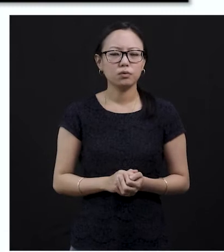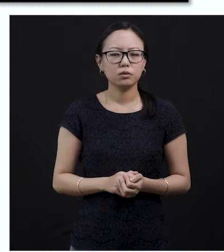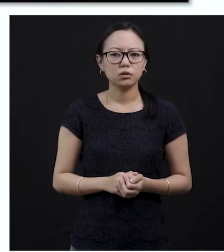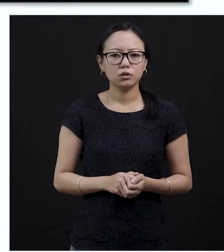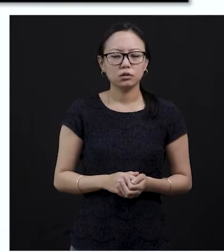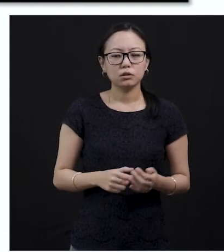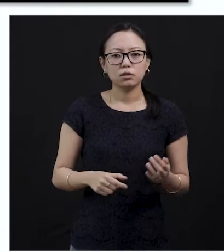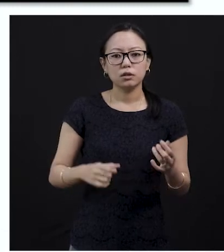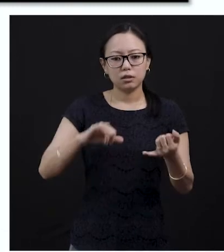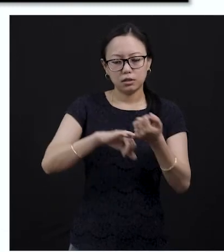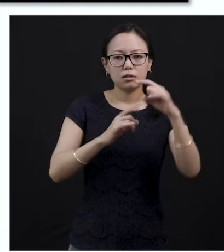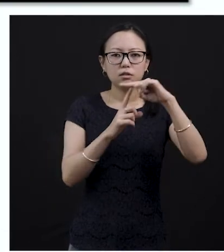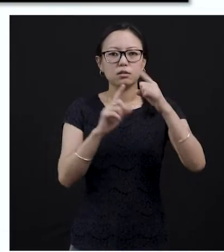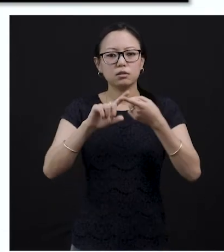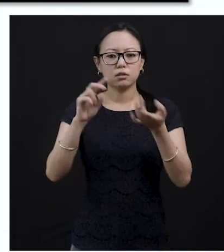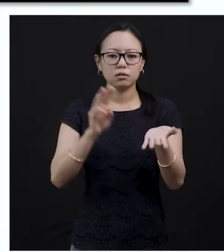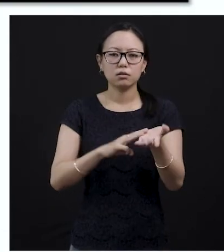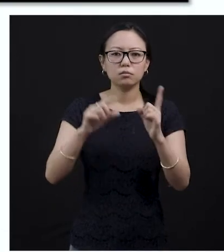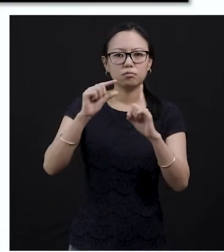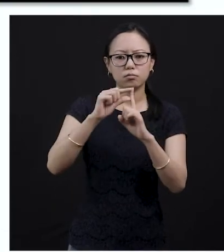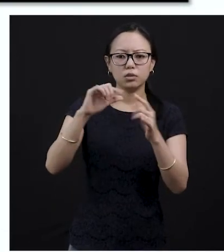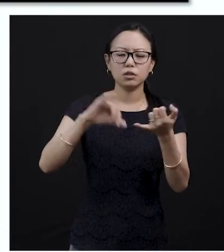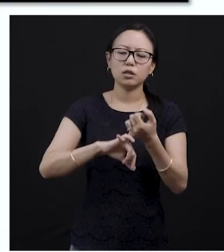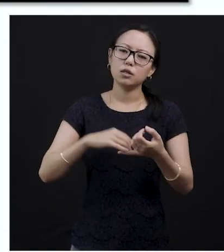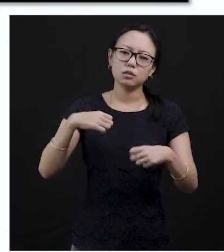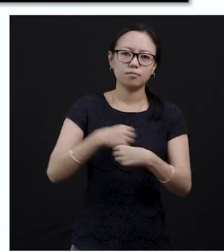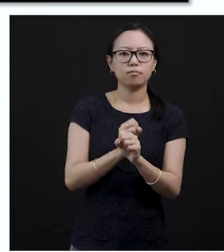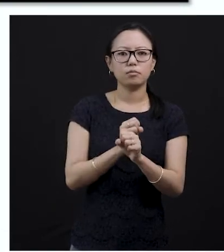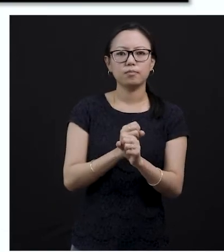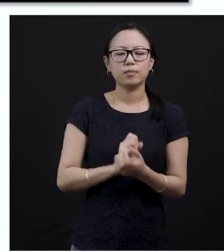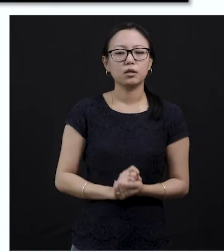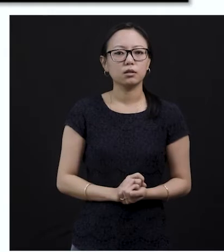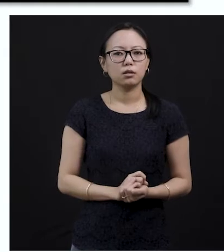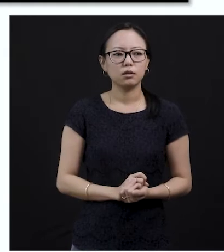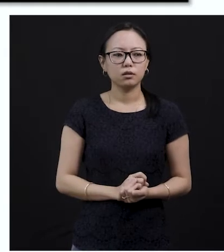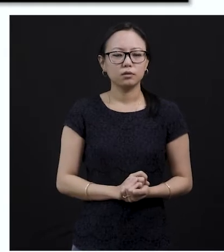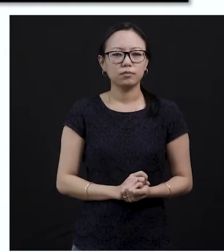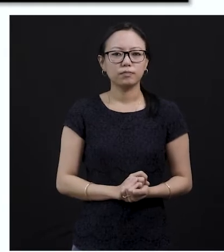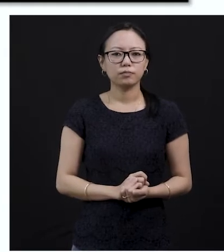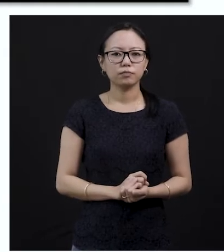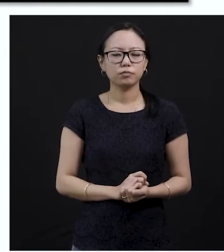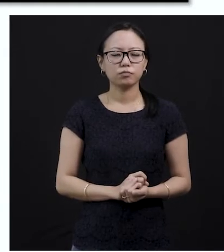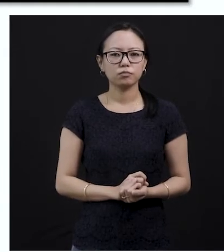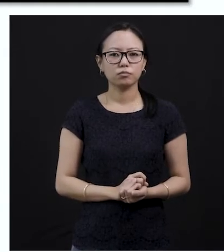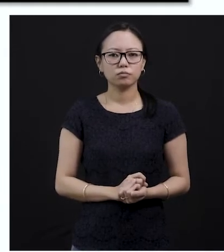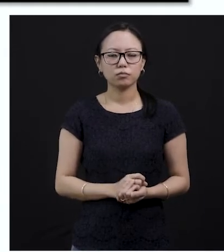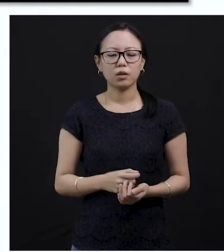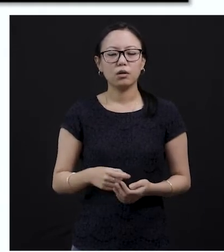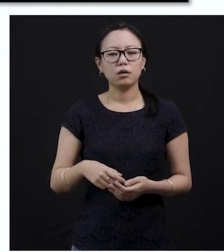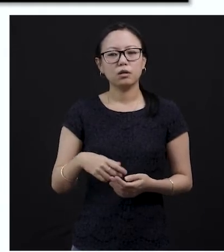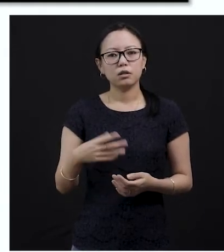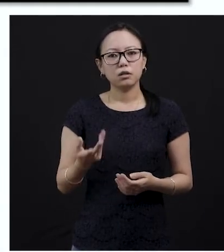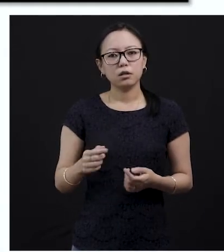color, isn't it? So these green colored stems, they carry out photosynthesis. They make the food for the plant,